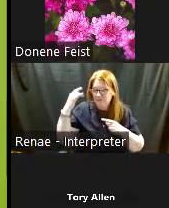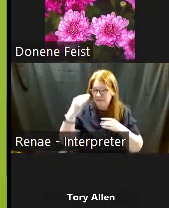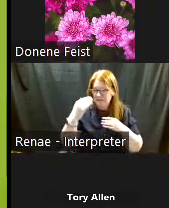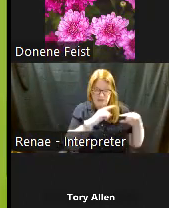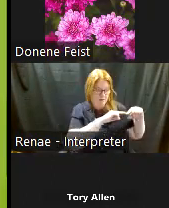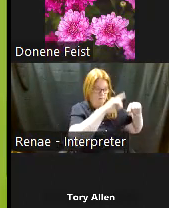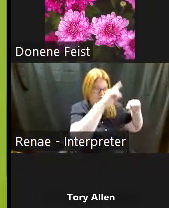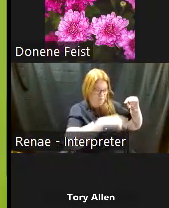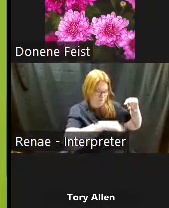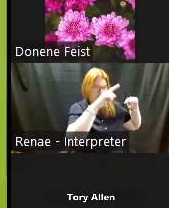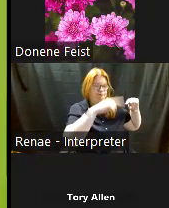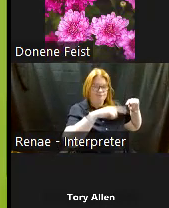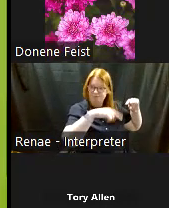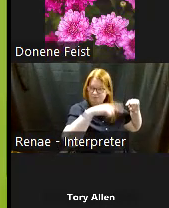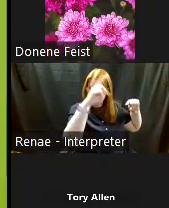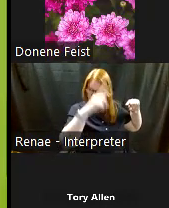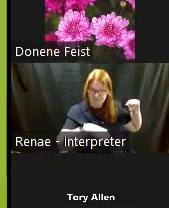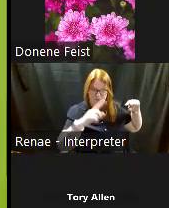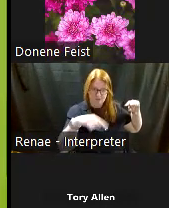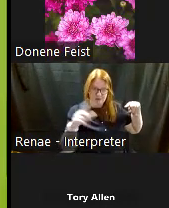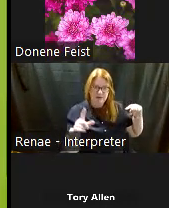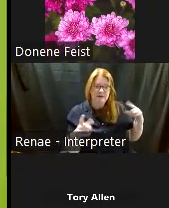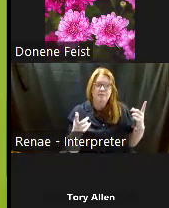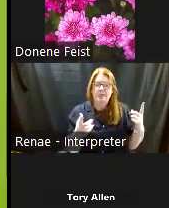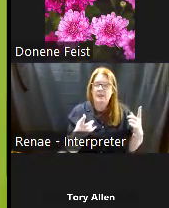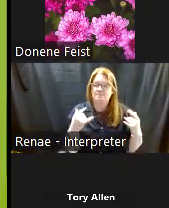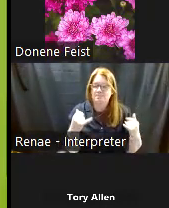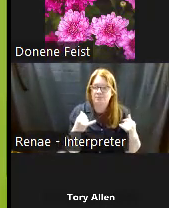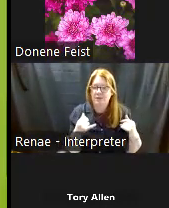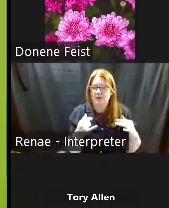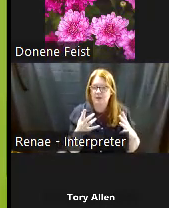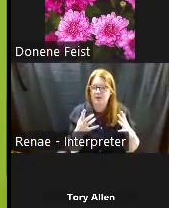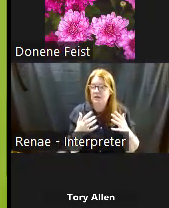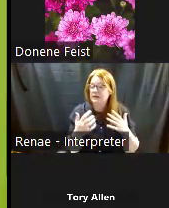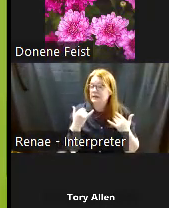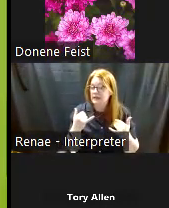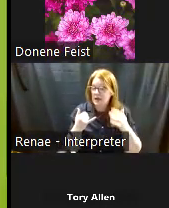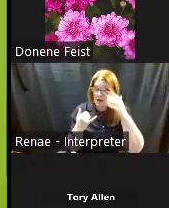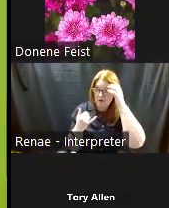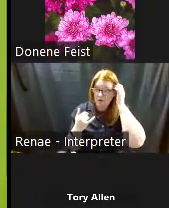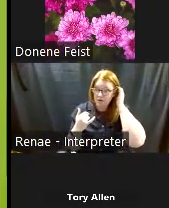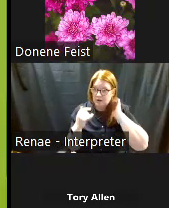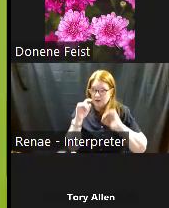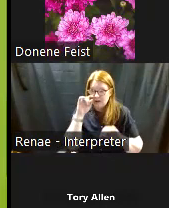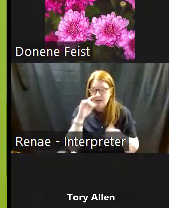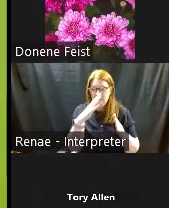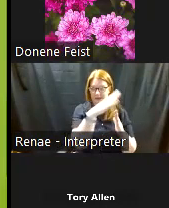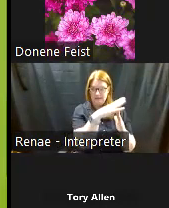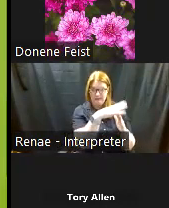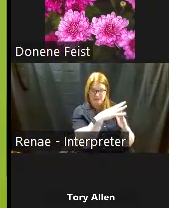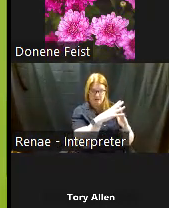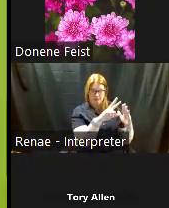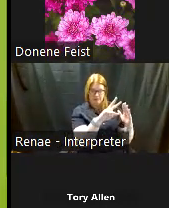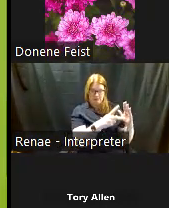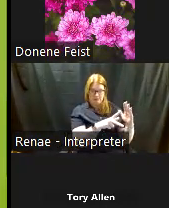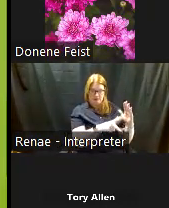valleys, these really big responses. And what happens is in each tracing, so like the top to the second,